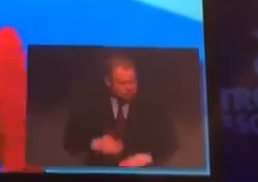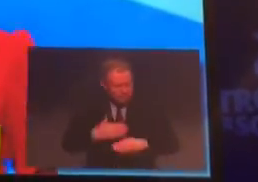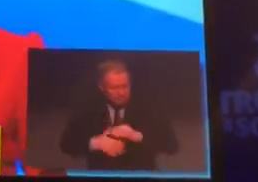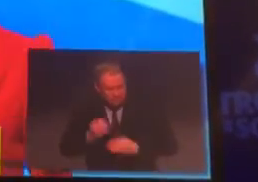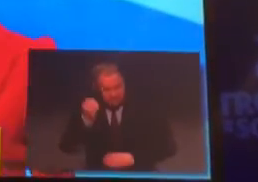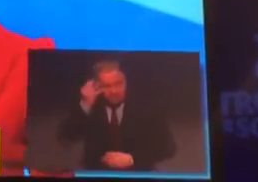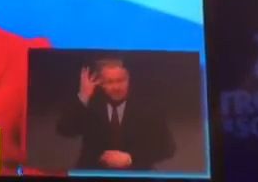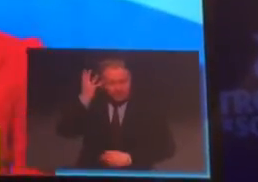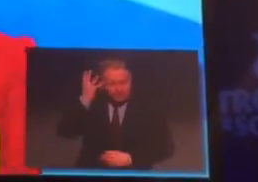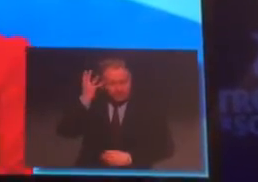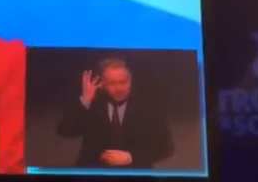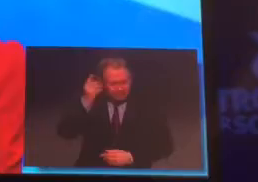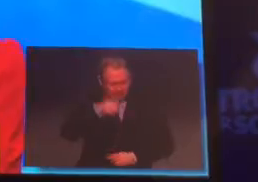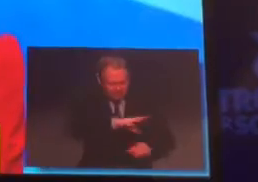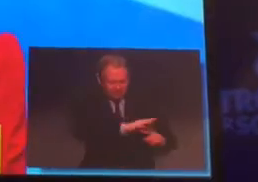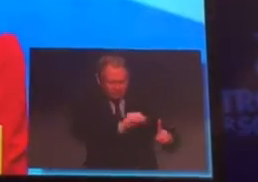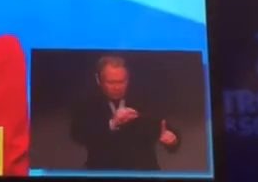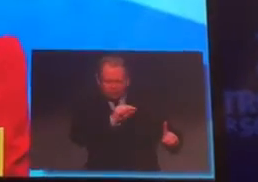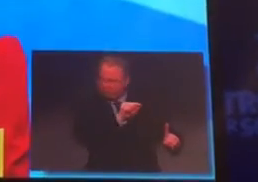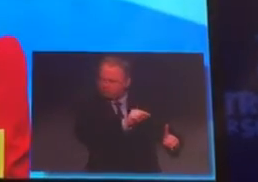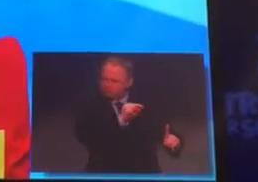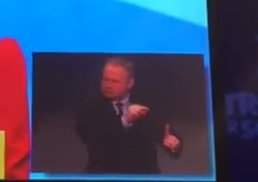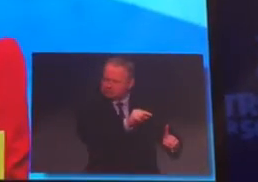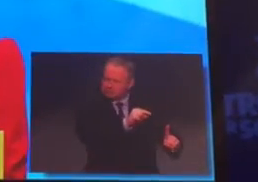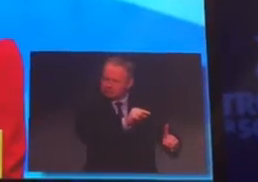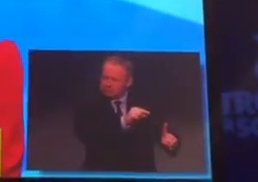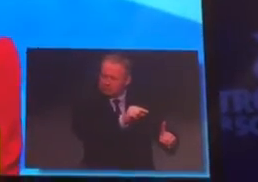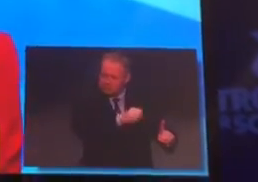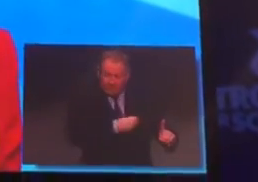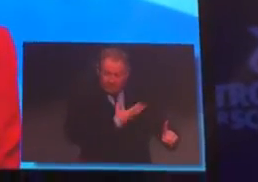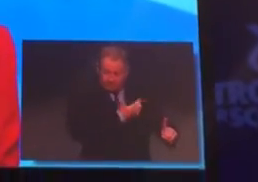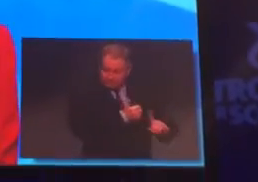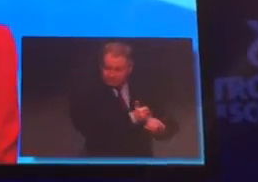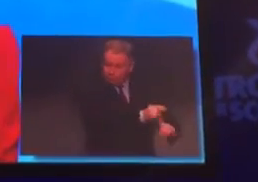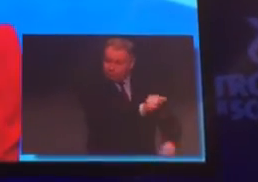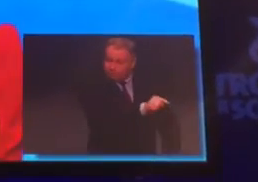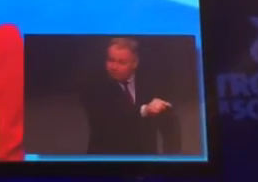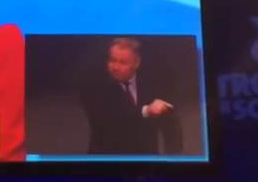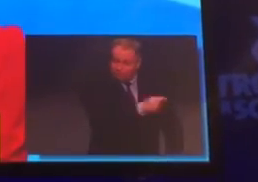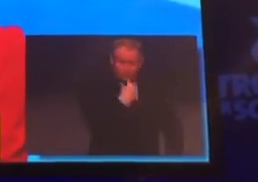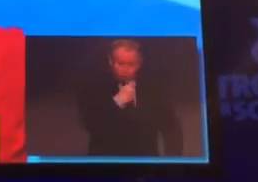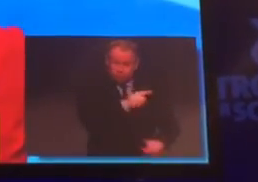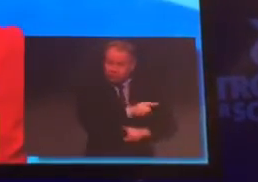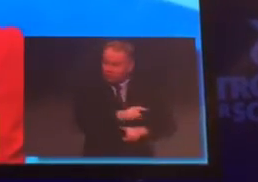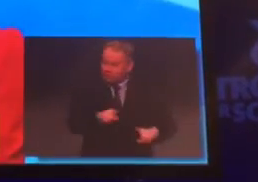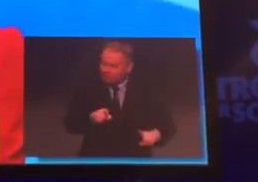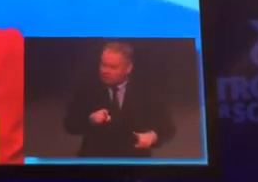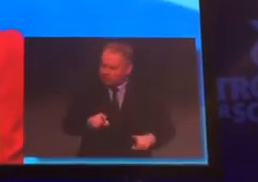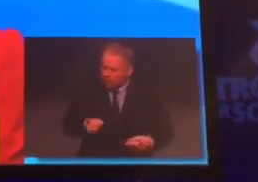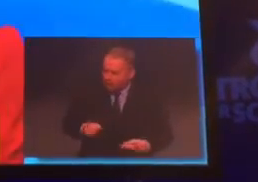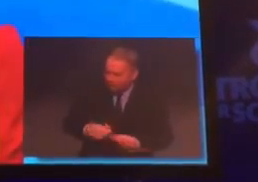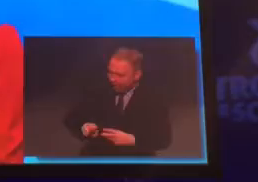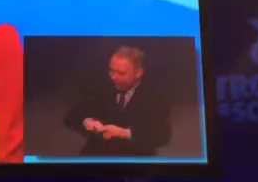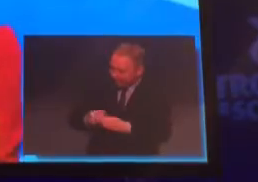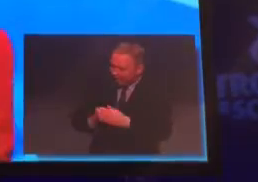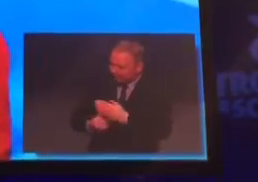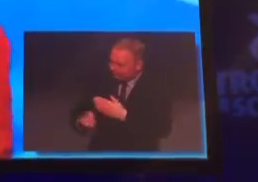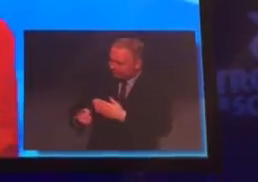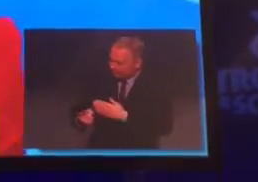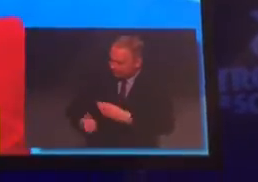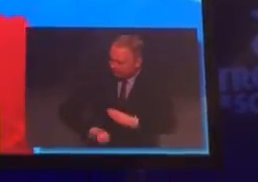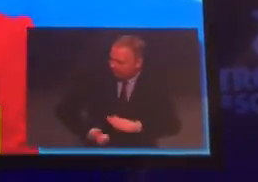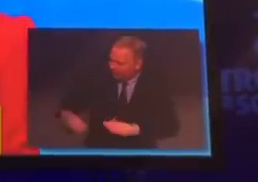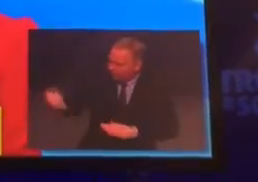forget that it was the Tories, backed by Labour, who told us we would be thrown out of the EU if